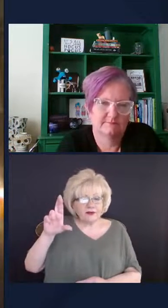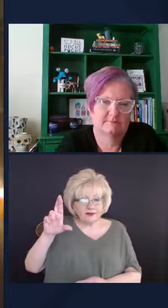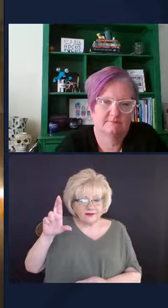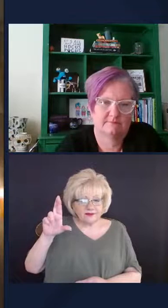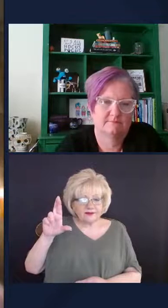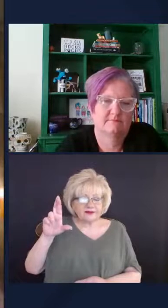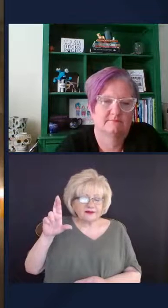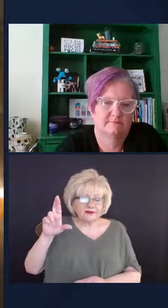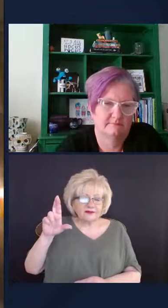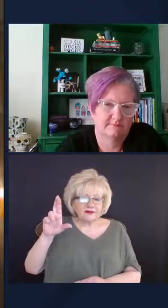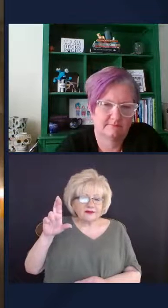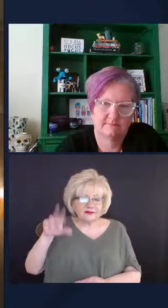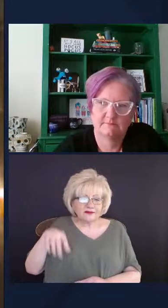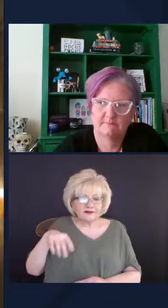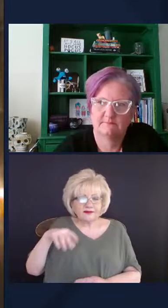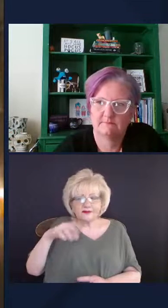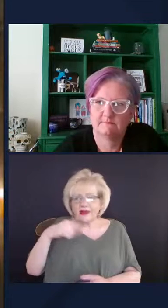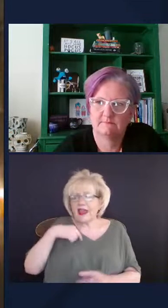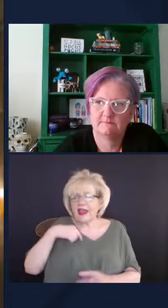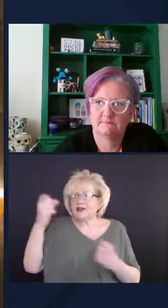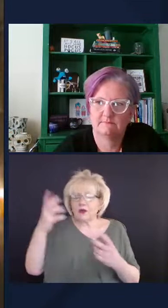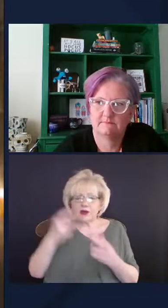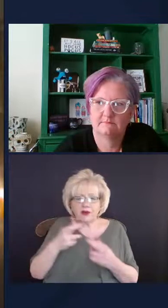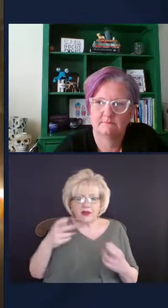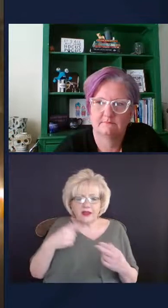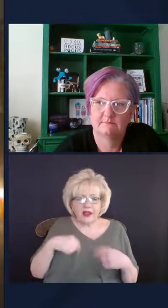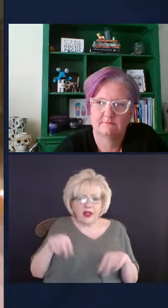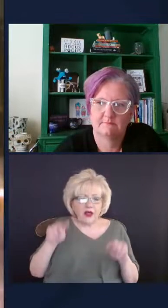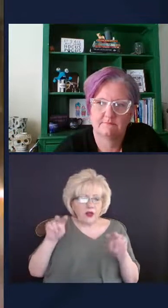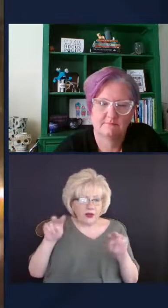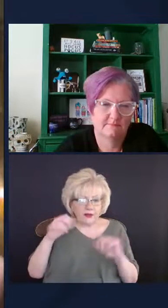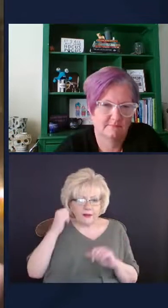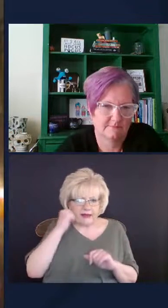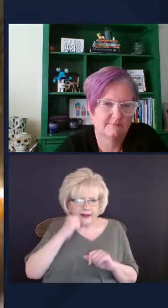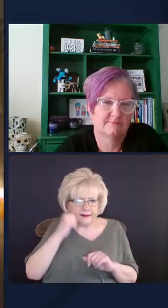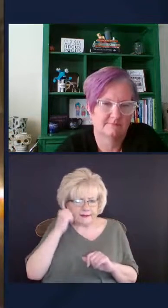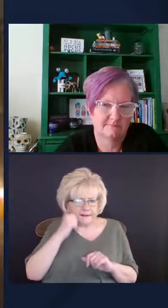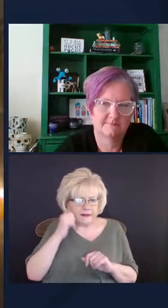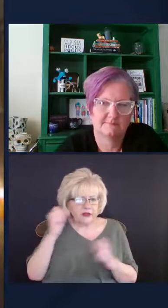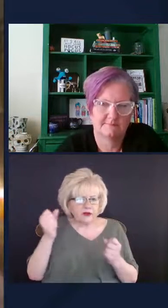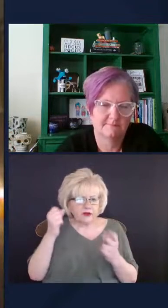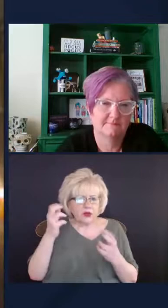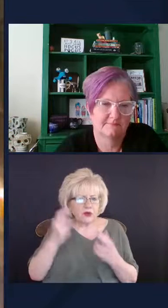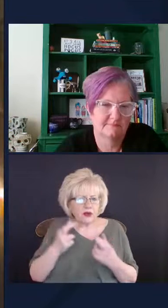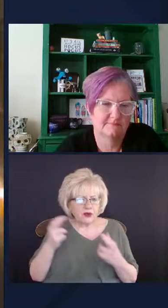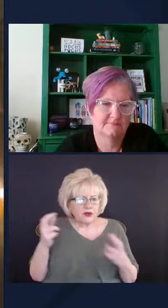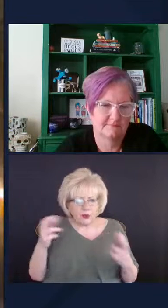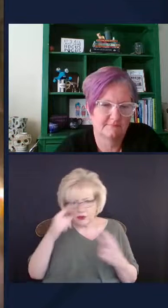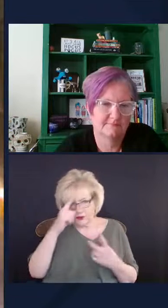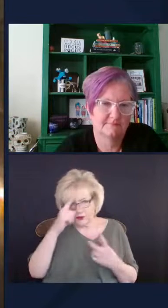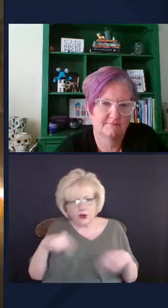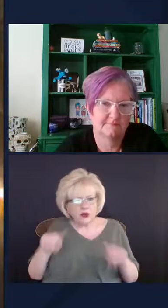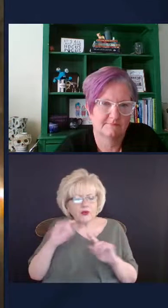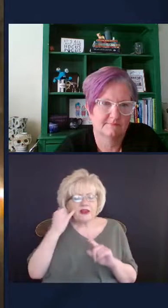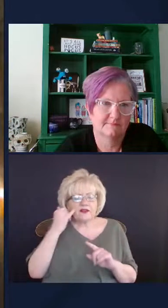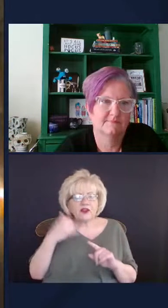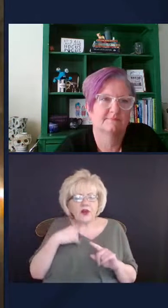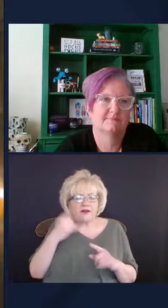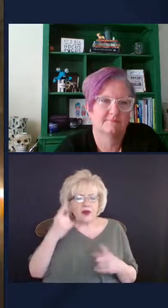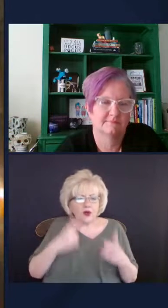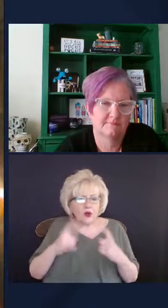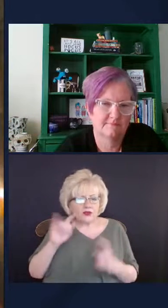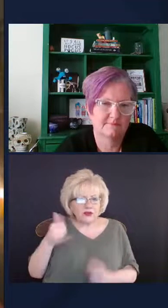many resources. I look at them daily. There's so many resources for you. If you have questions, please call